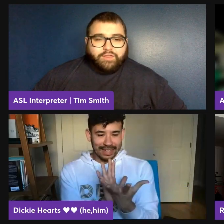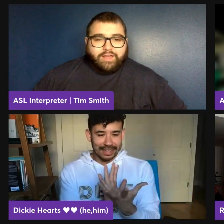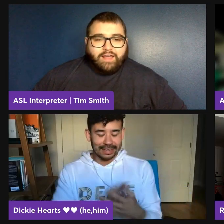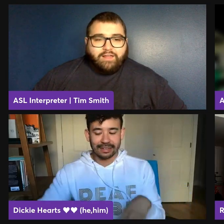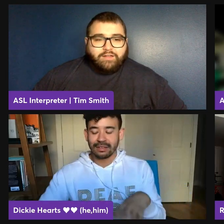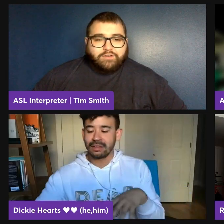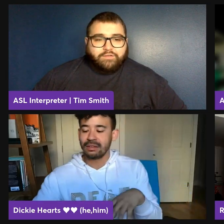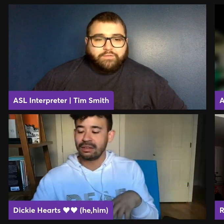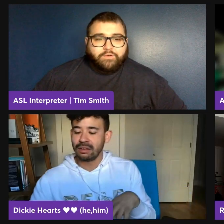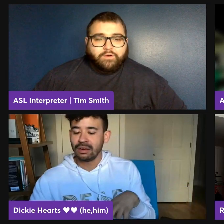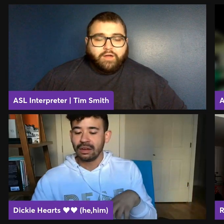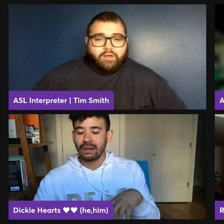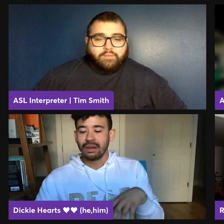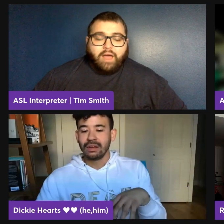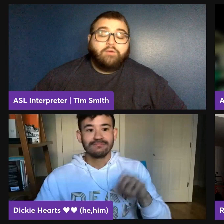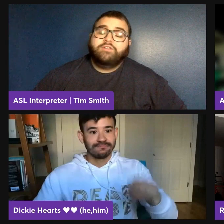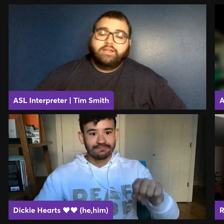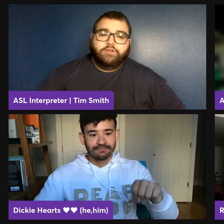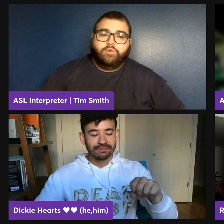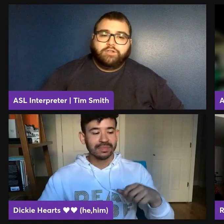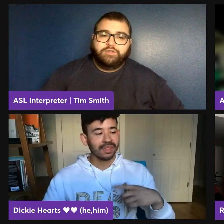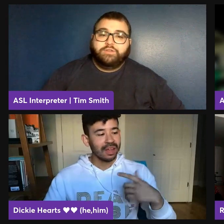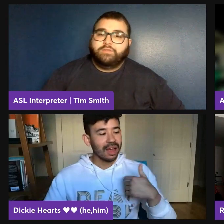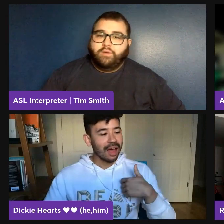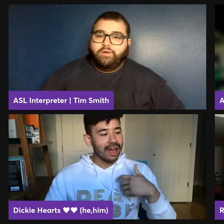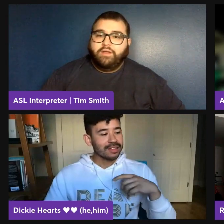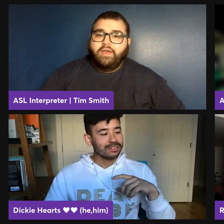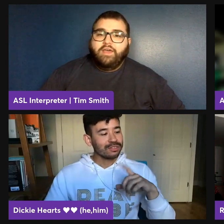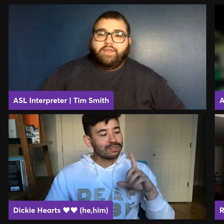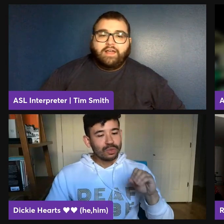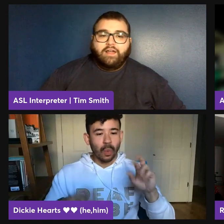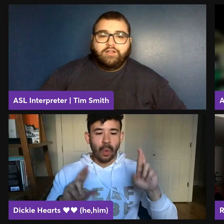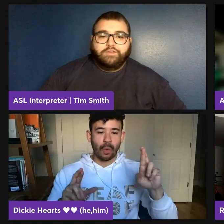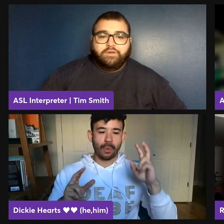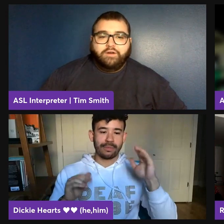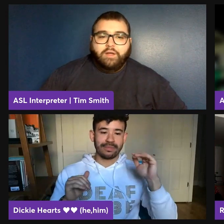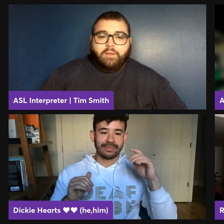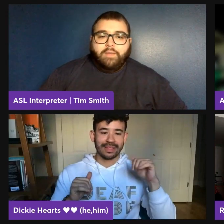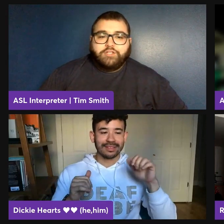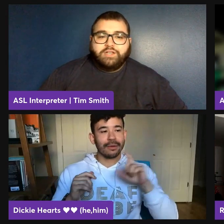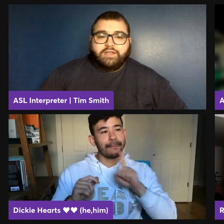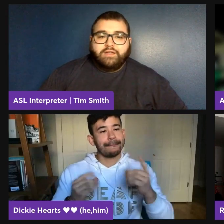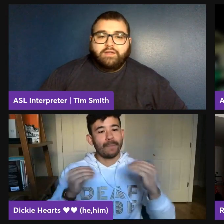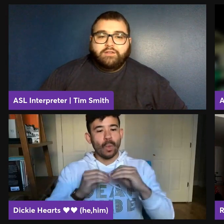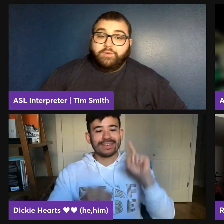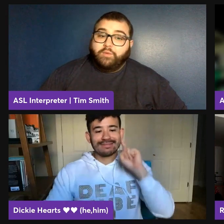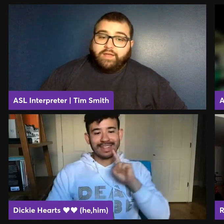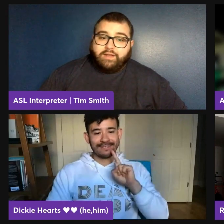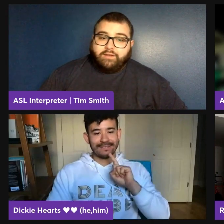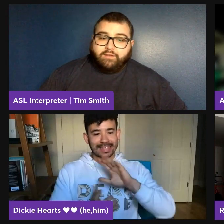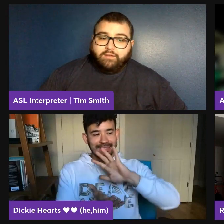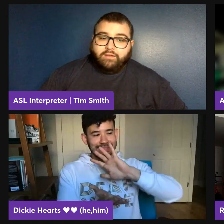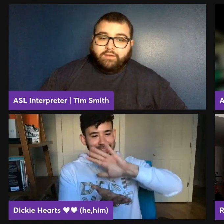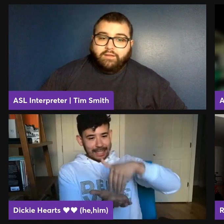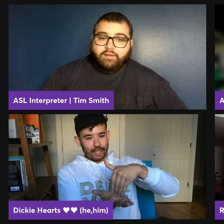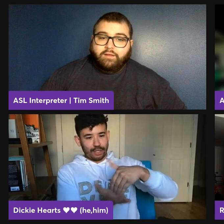that's why I want to thank Alejandra for, I also like new work too. So that's why I want to thank Alejandra for mentioning Spring